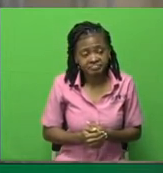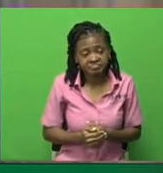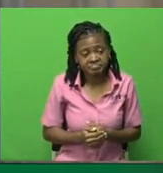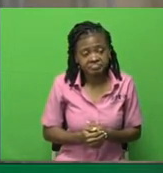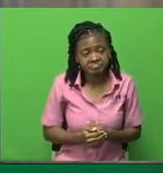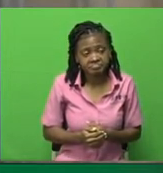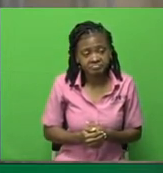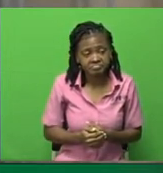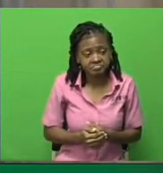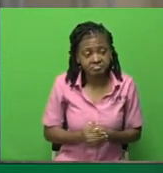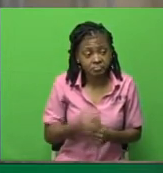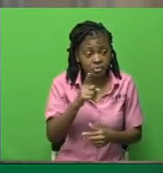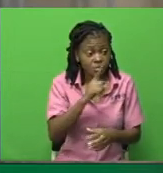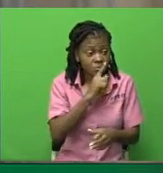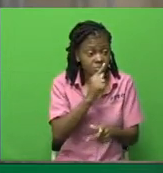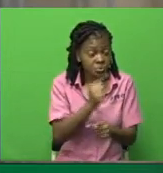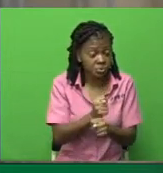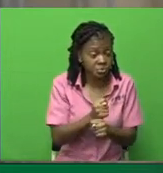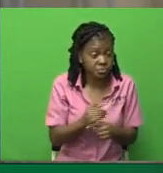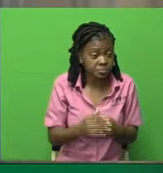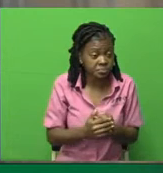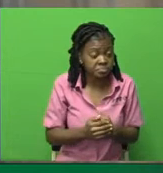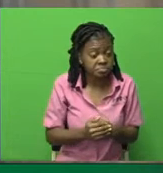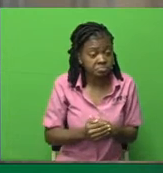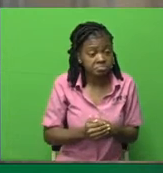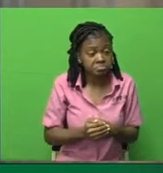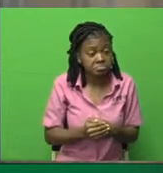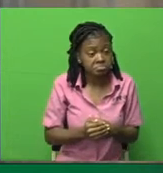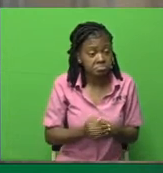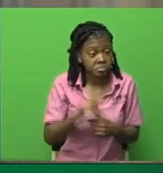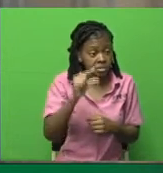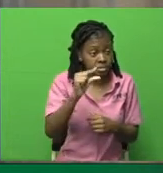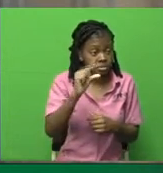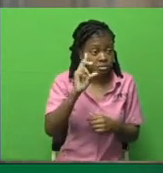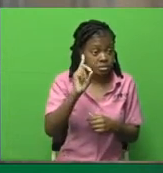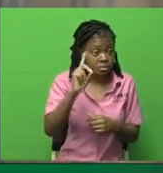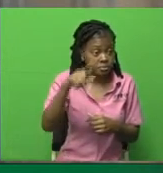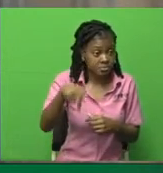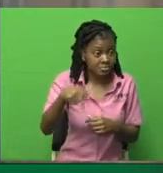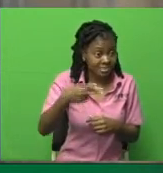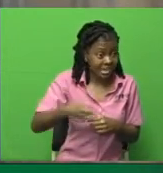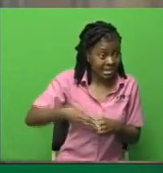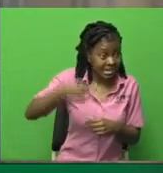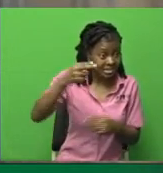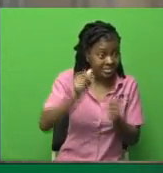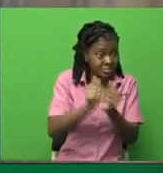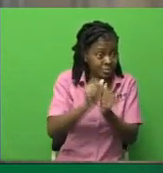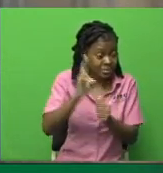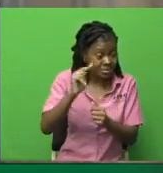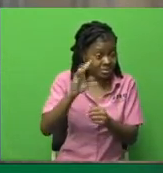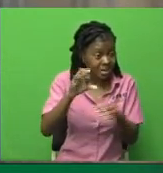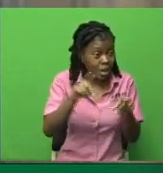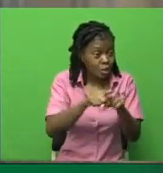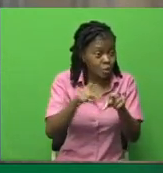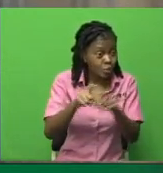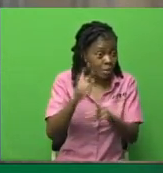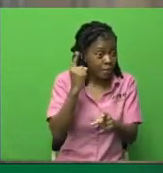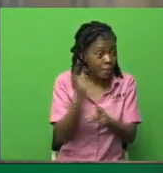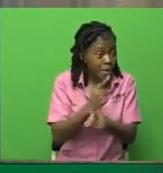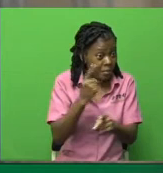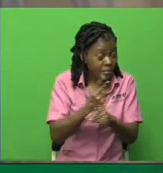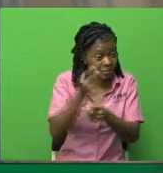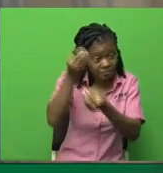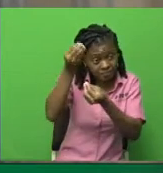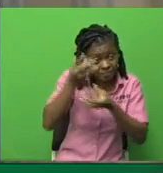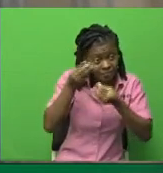fact is that far from GDP be any highs ever the actual figures show that output in TNT has